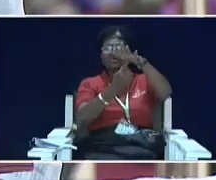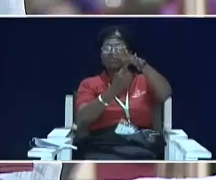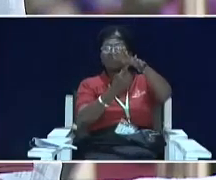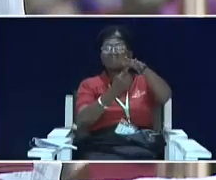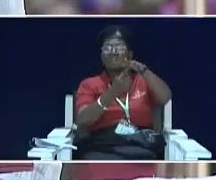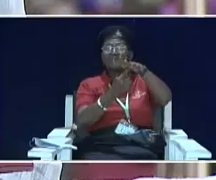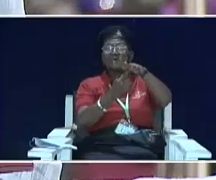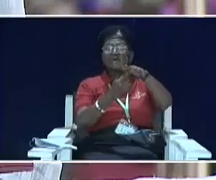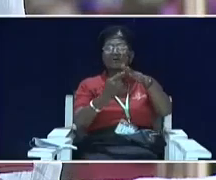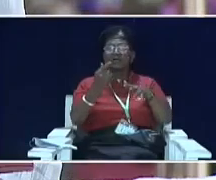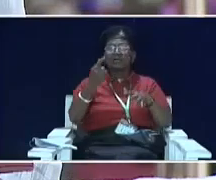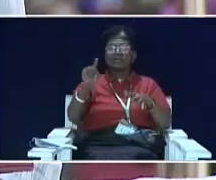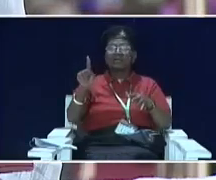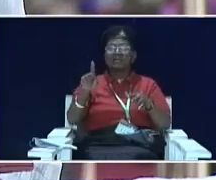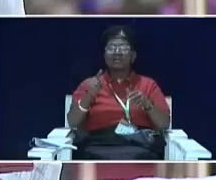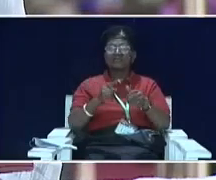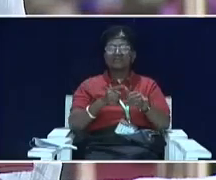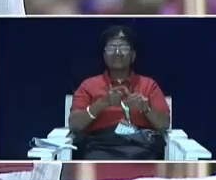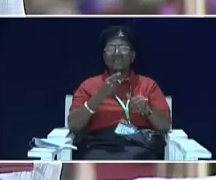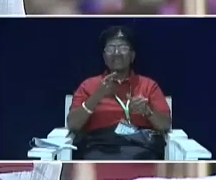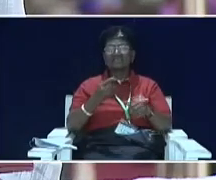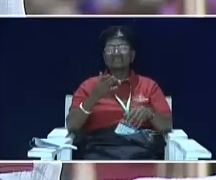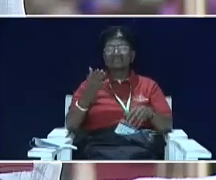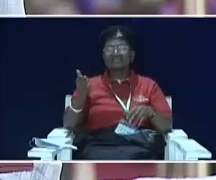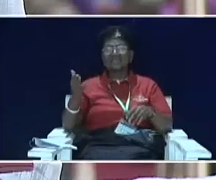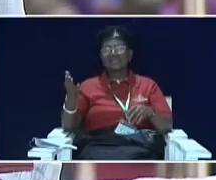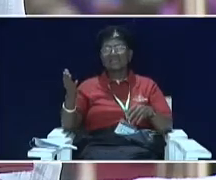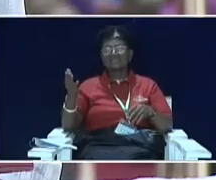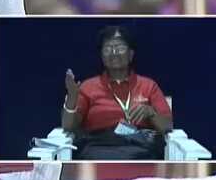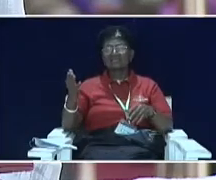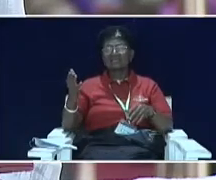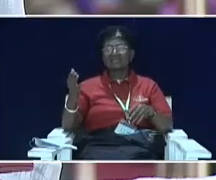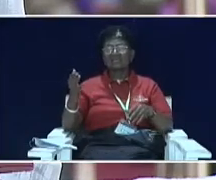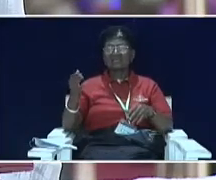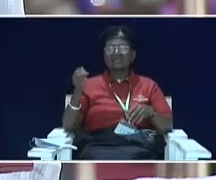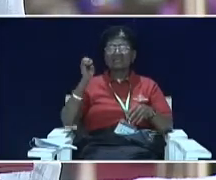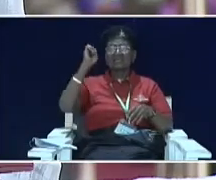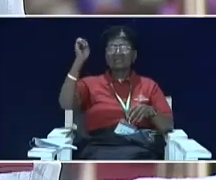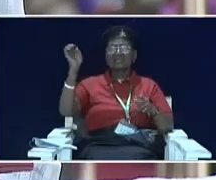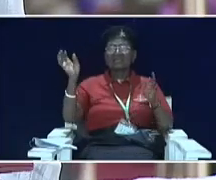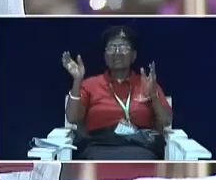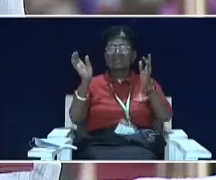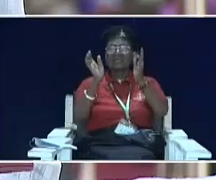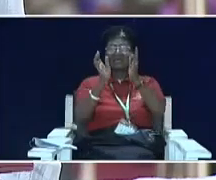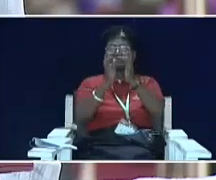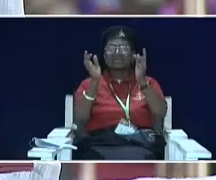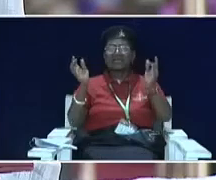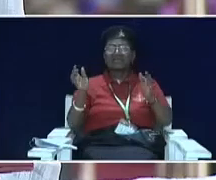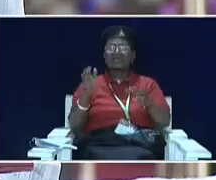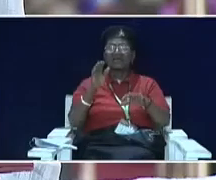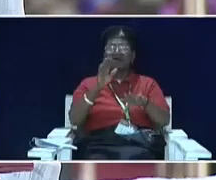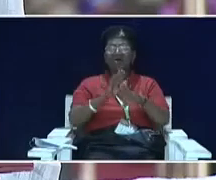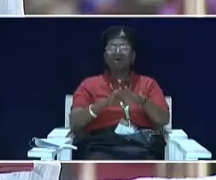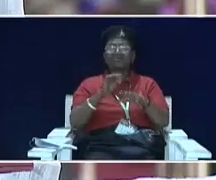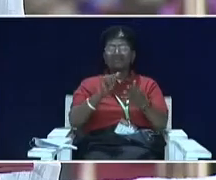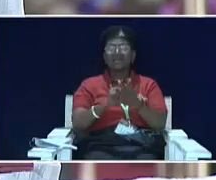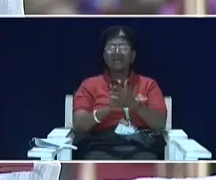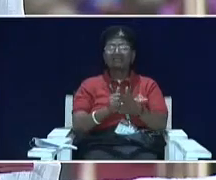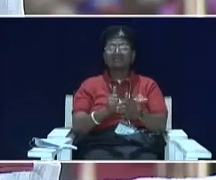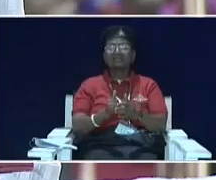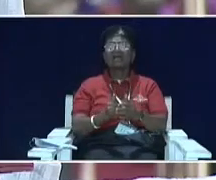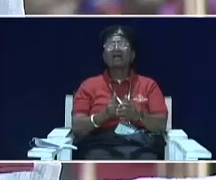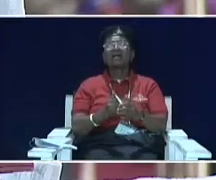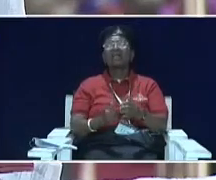But the first thing he encountered on that mountaintop